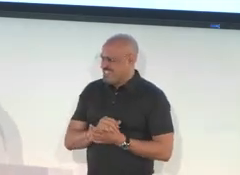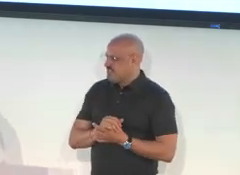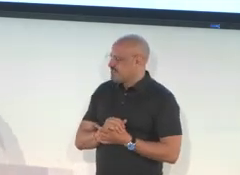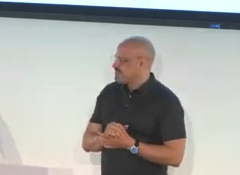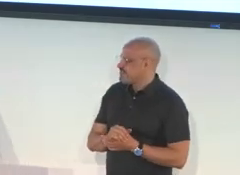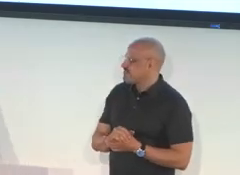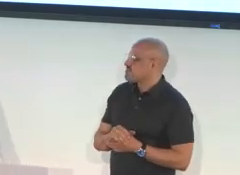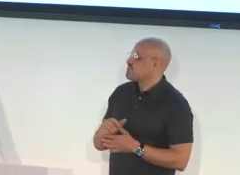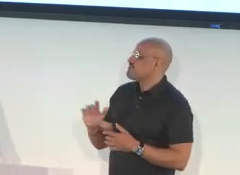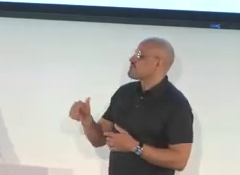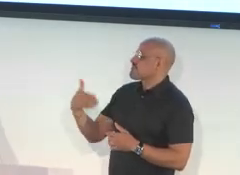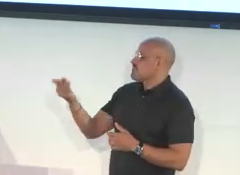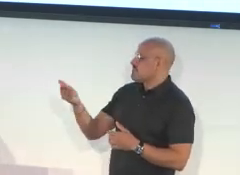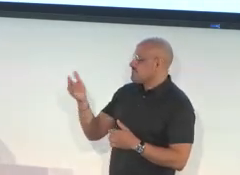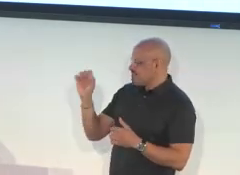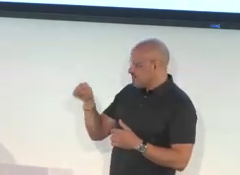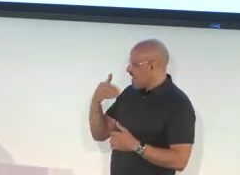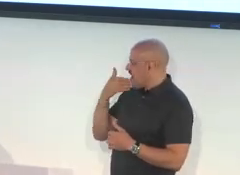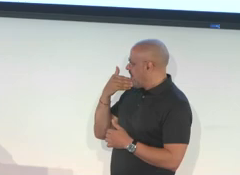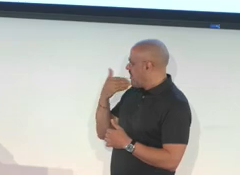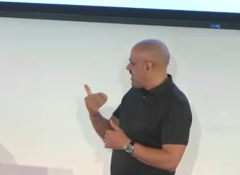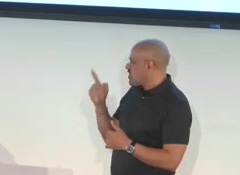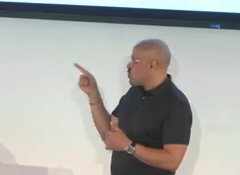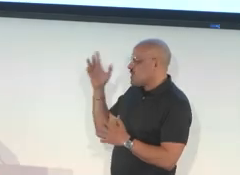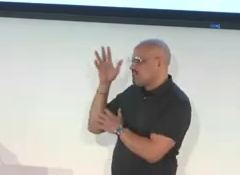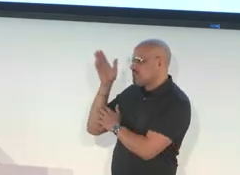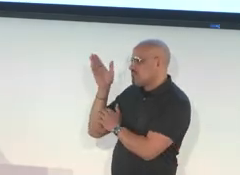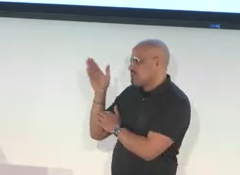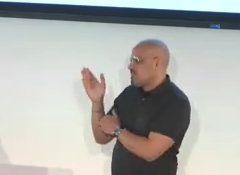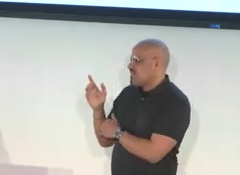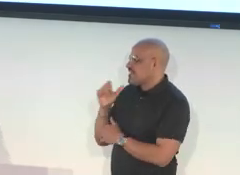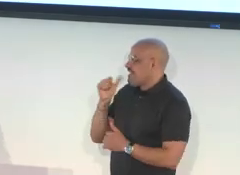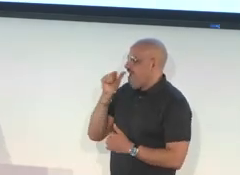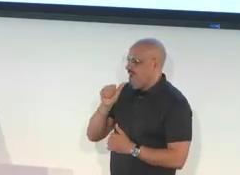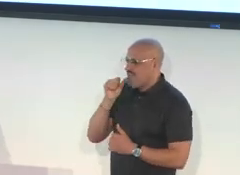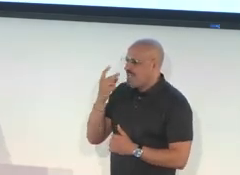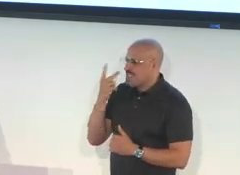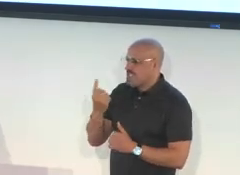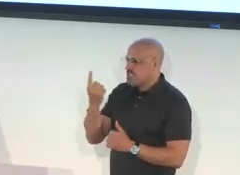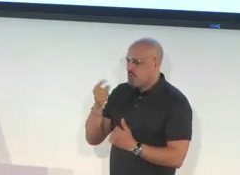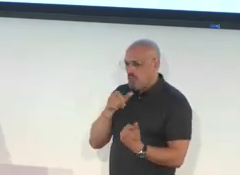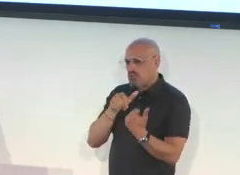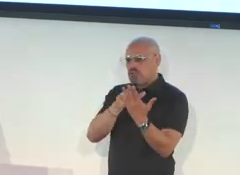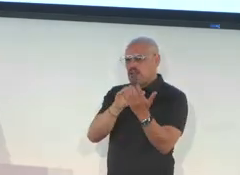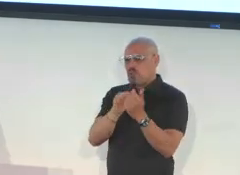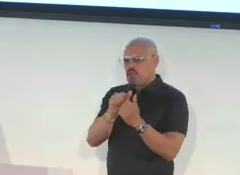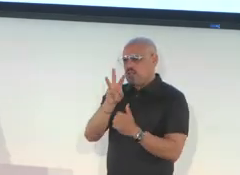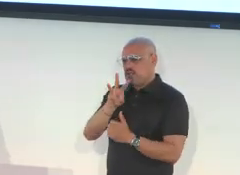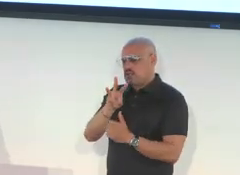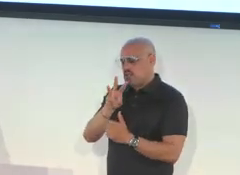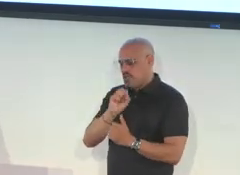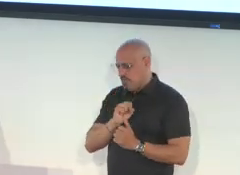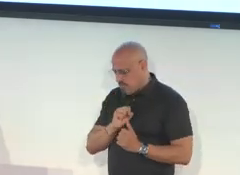Yes. Hi, thank you for this talk. It's not every day you see somebody dealing with